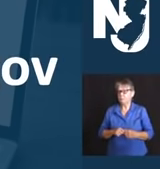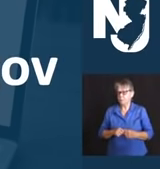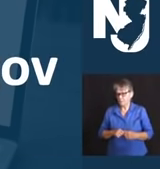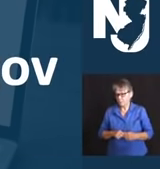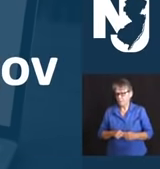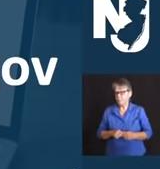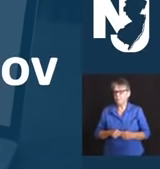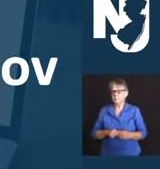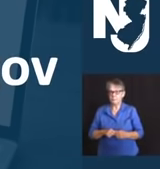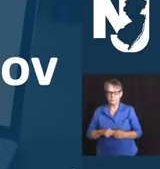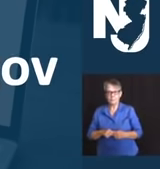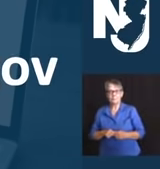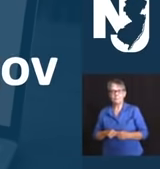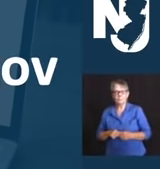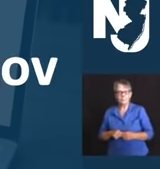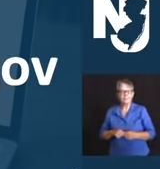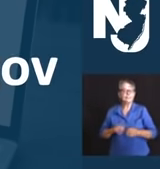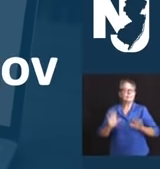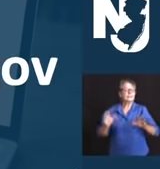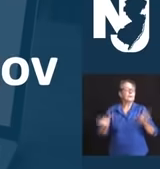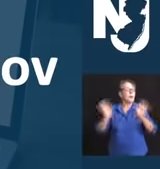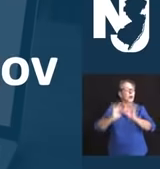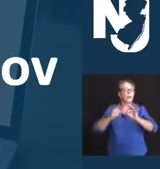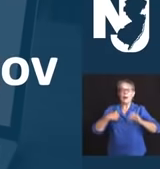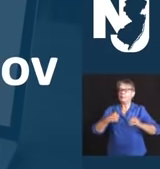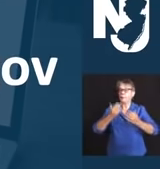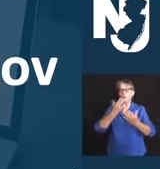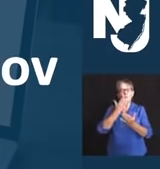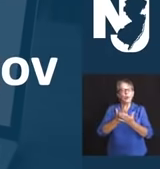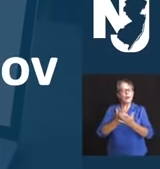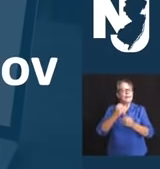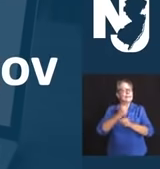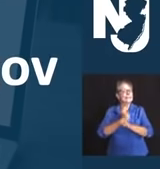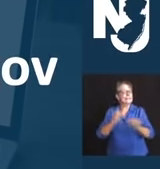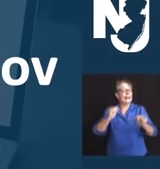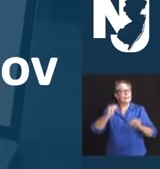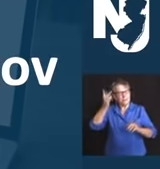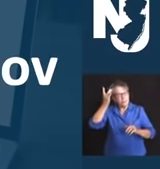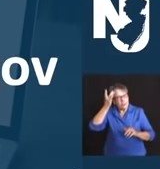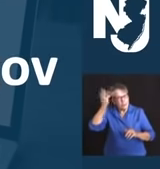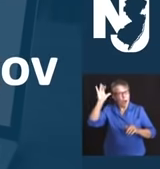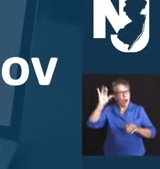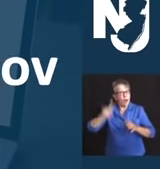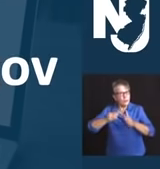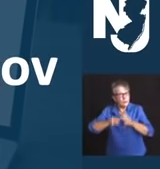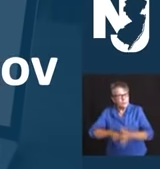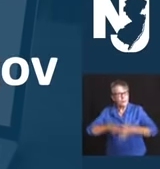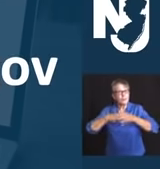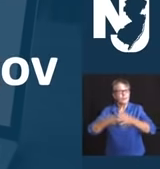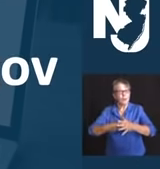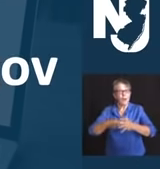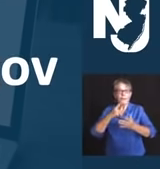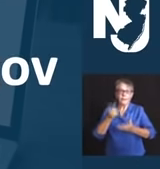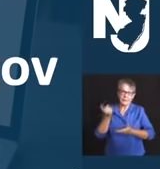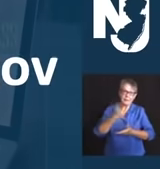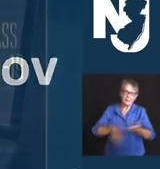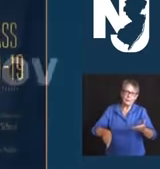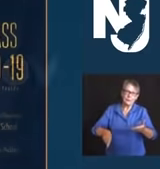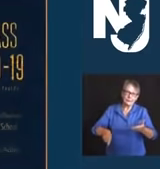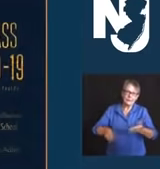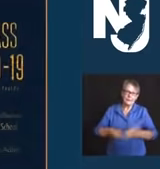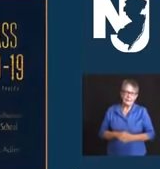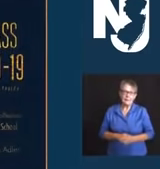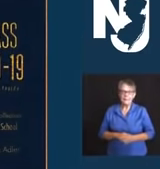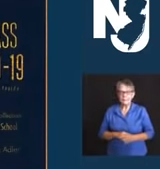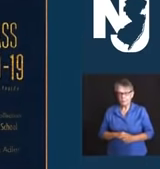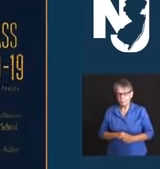And while we're on the topic of education, I want to quickly highlight a couple of really good stories coming from our schools. First, last week I had a